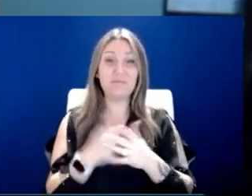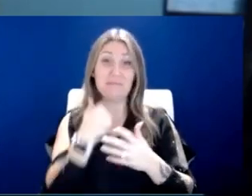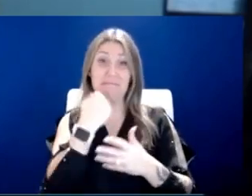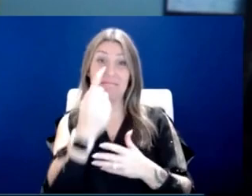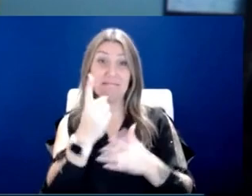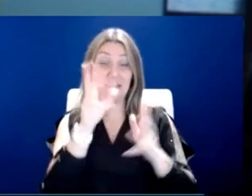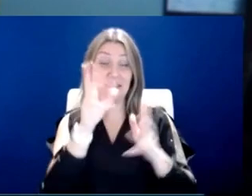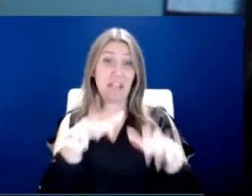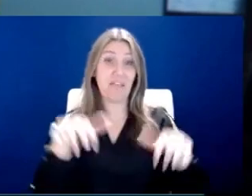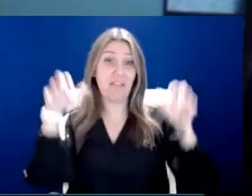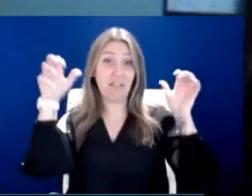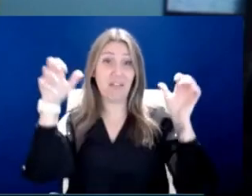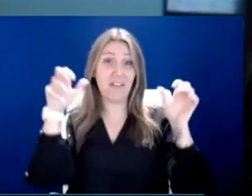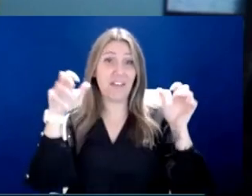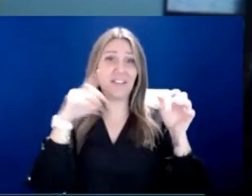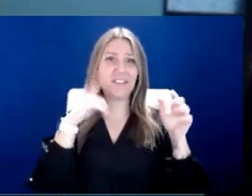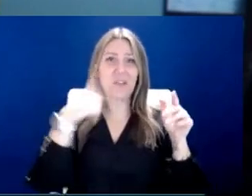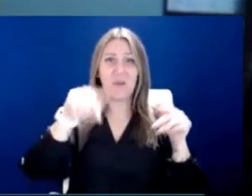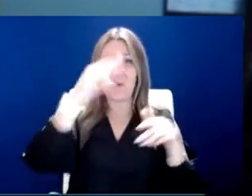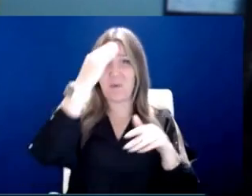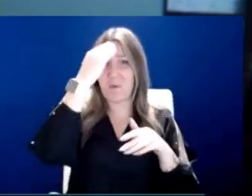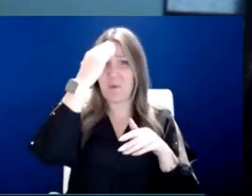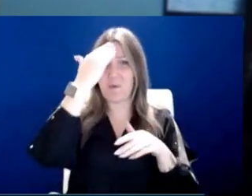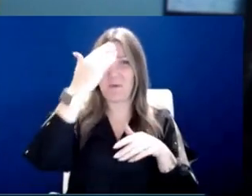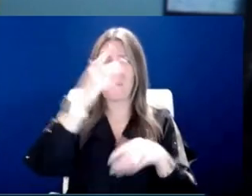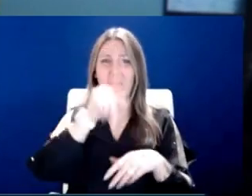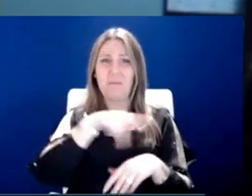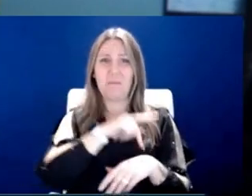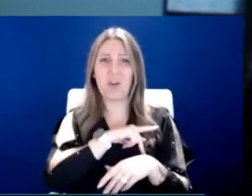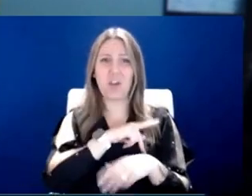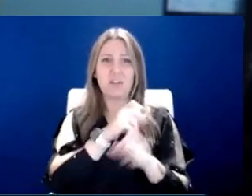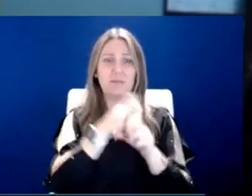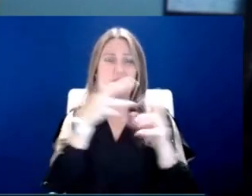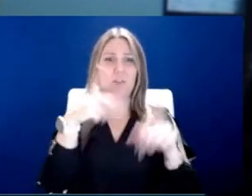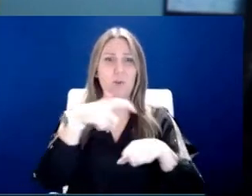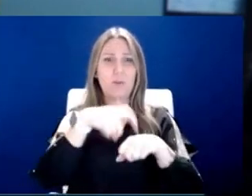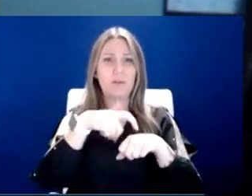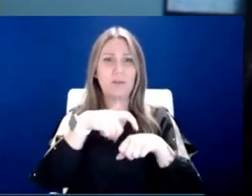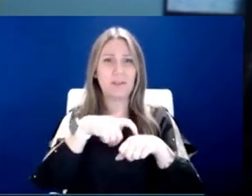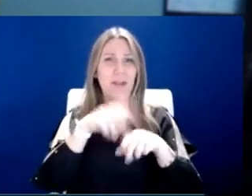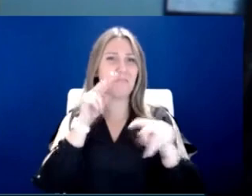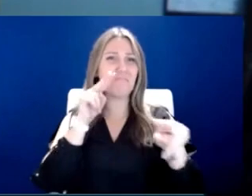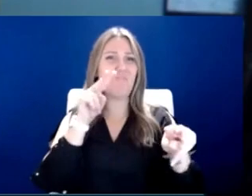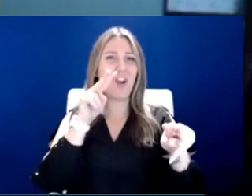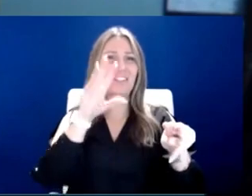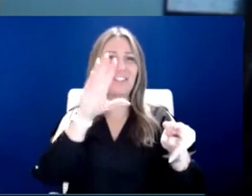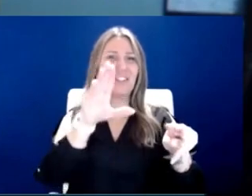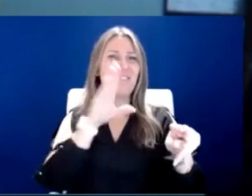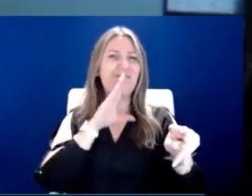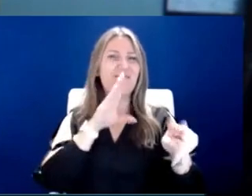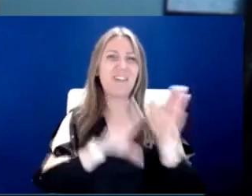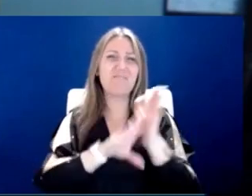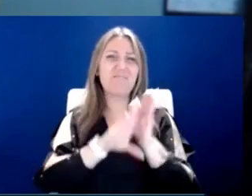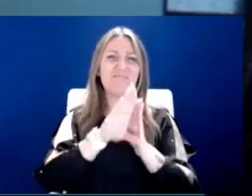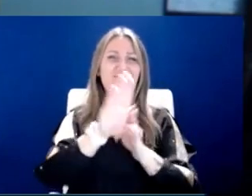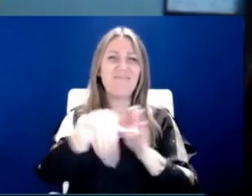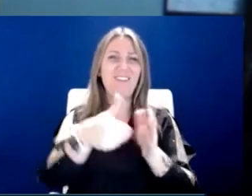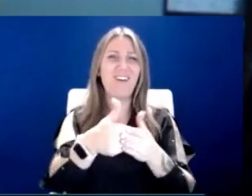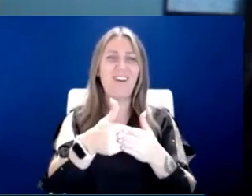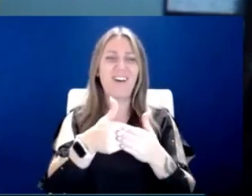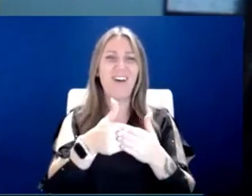as getting to know them personally and spending so much time watching their journey and their ventures through what they've had to deal